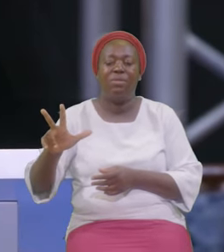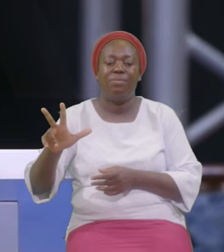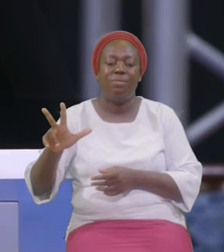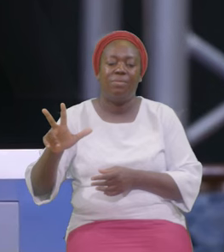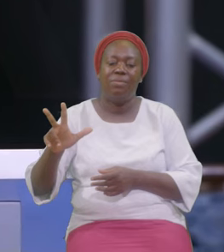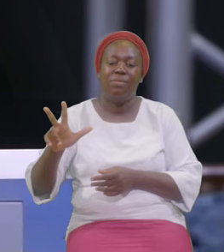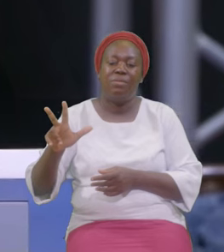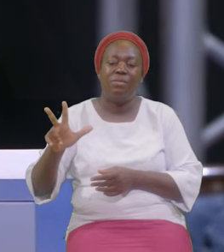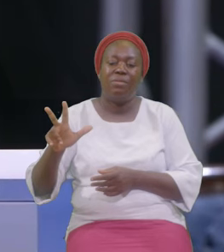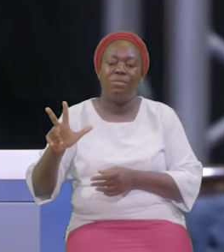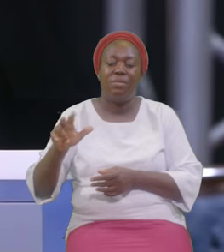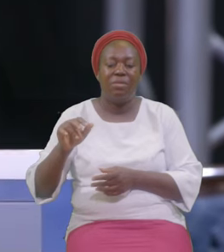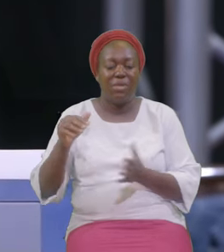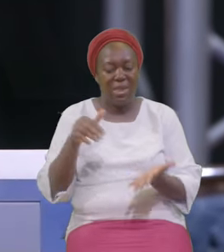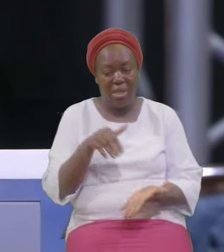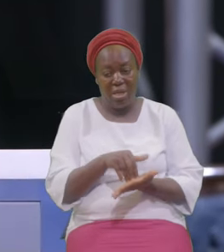444-9263. I repeat,